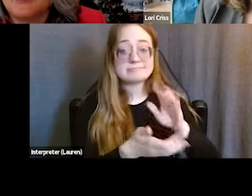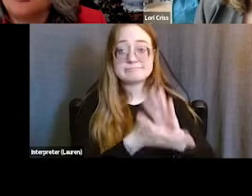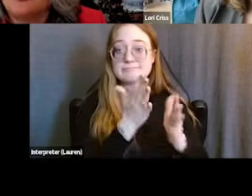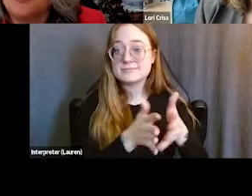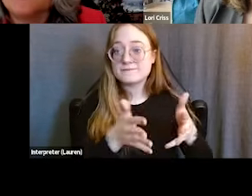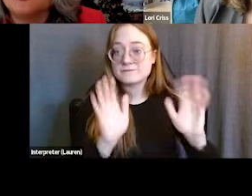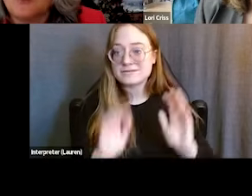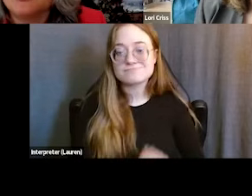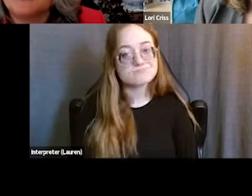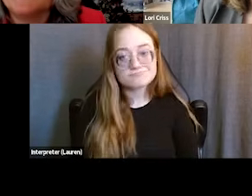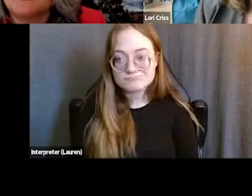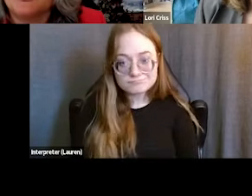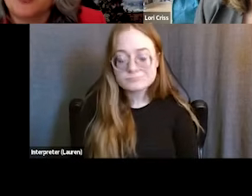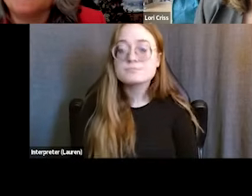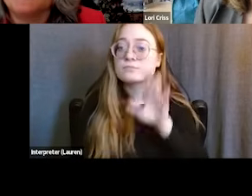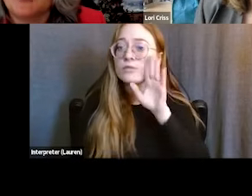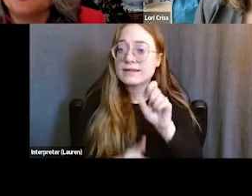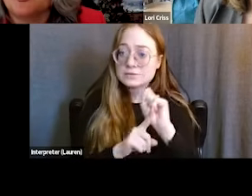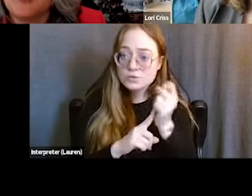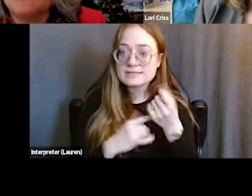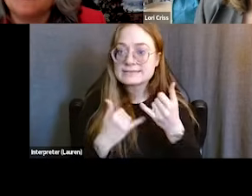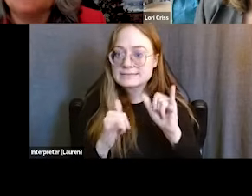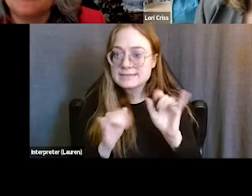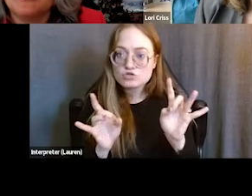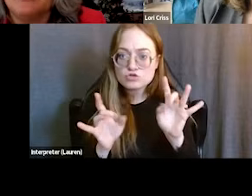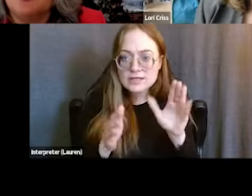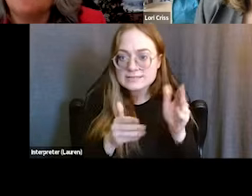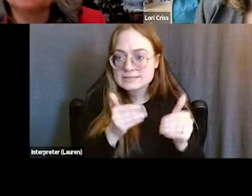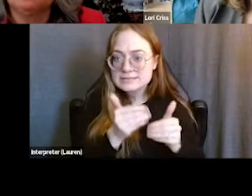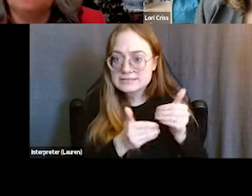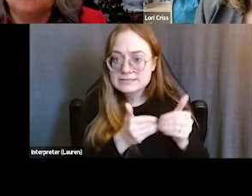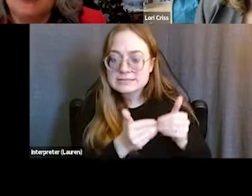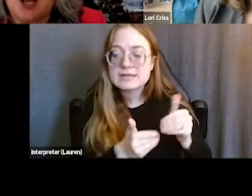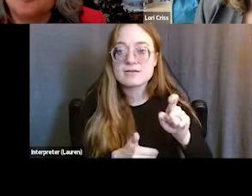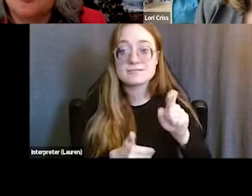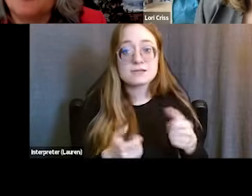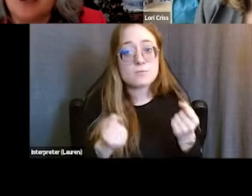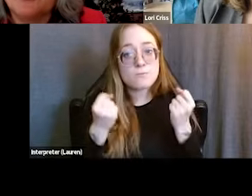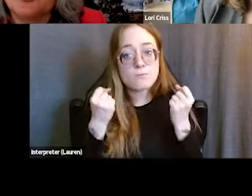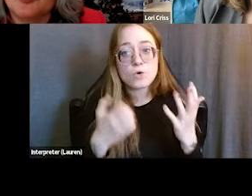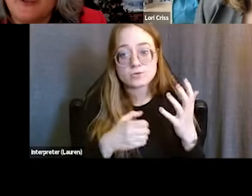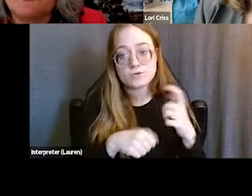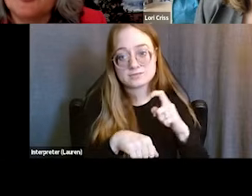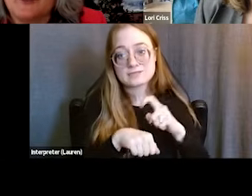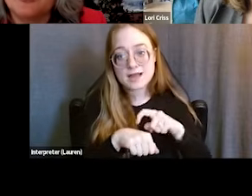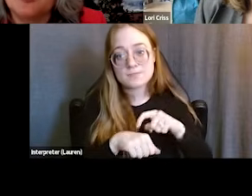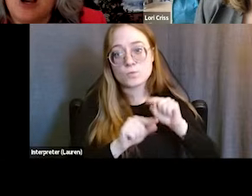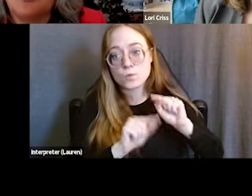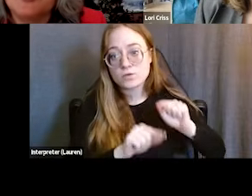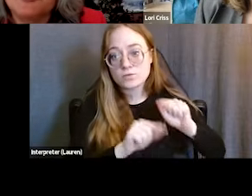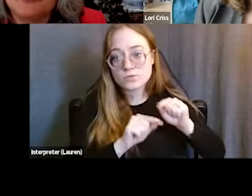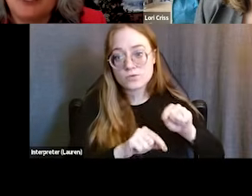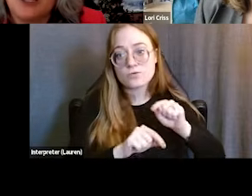that while the situation is still in the crisis stage, there may need to be multiple responses during that first